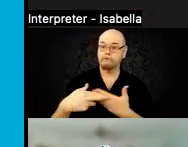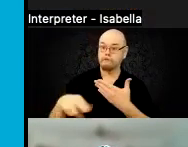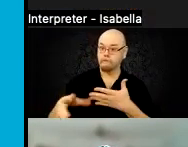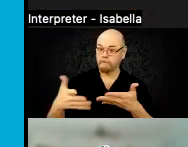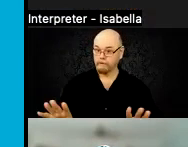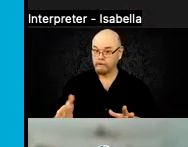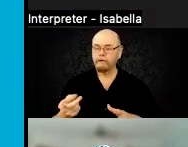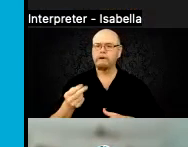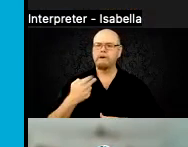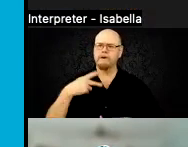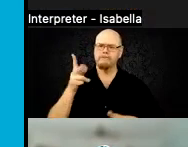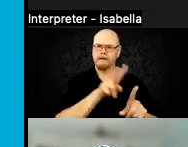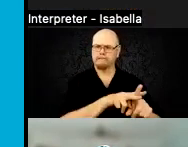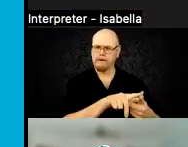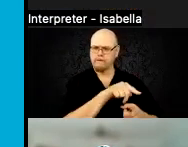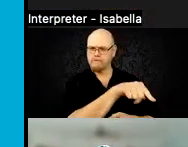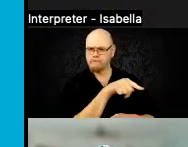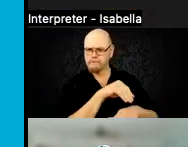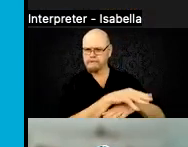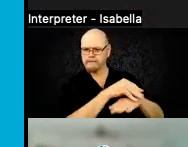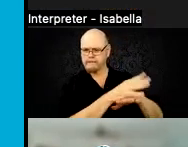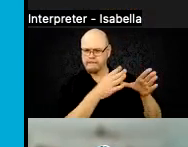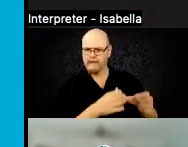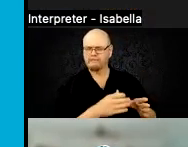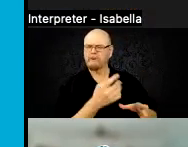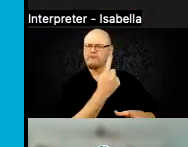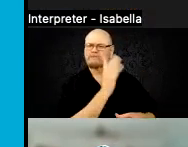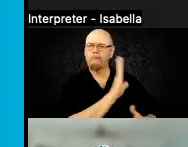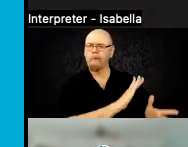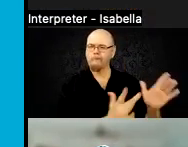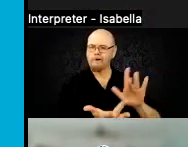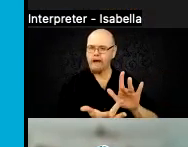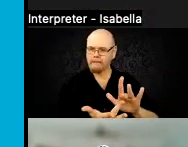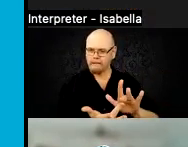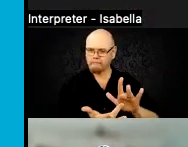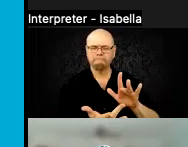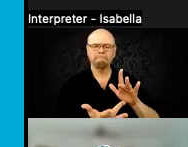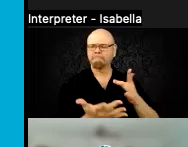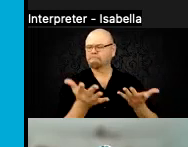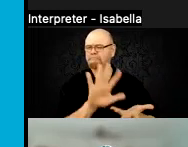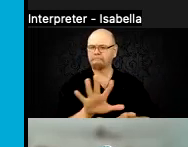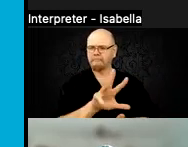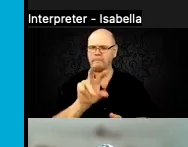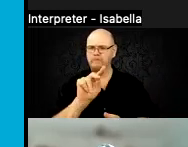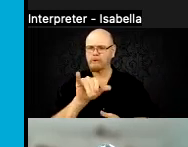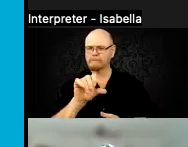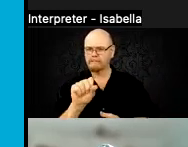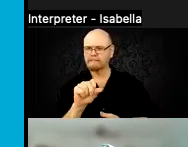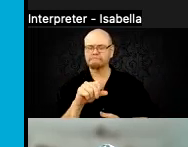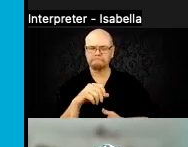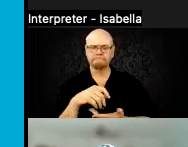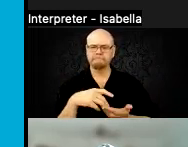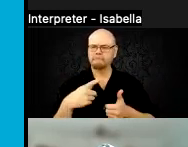be assigned to a counselor and somebody will reach out to you within 30 days to schedule an initial intake interview.